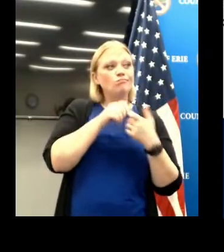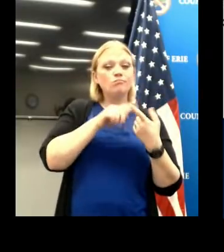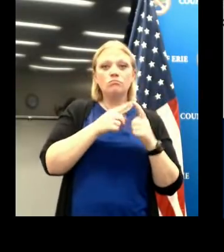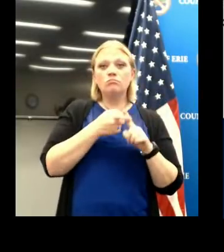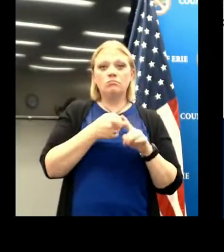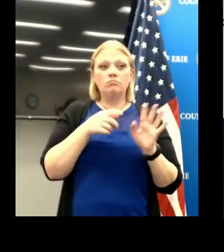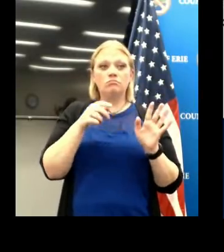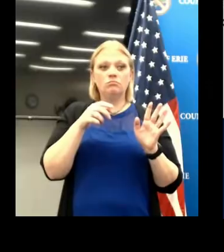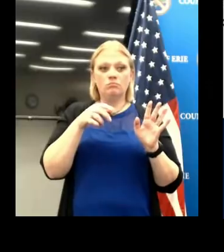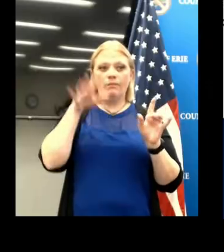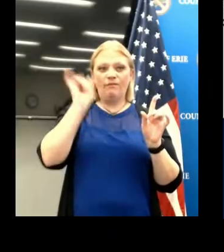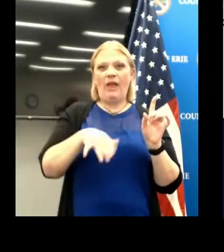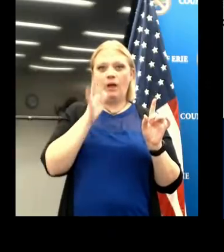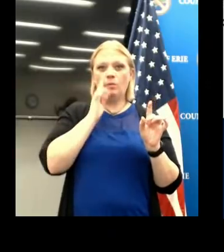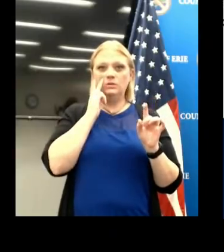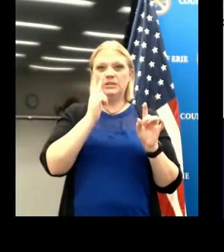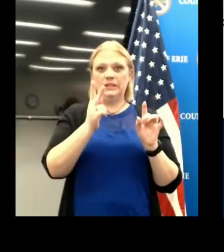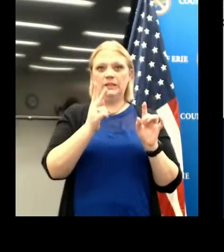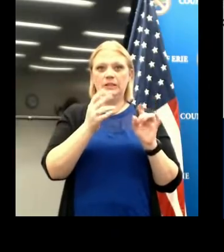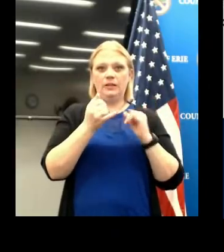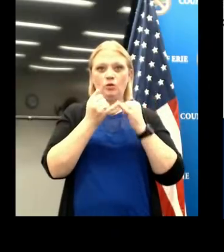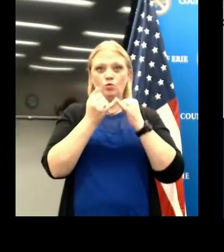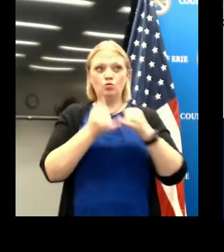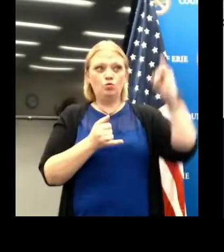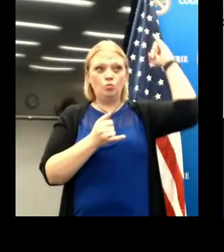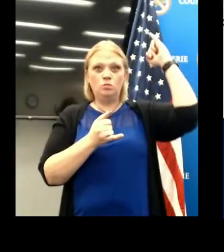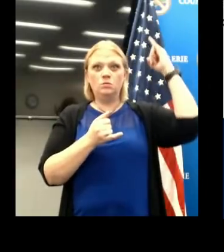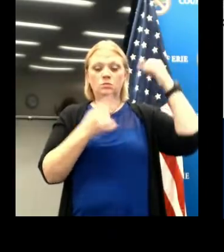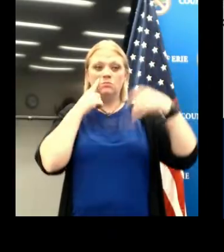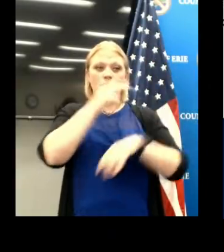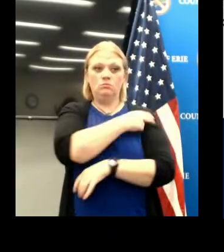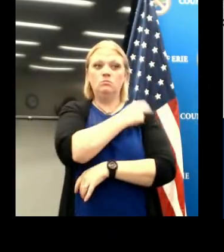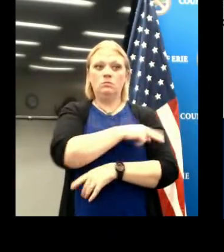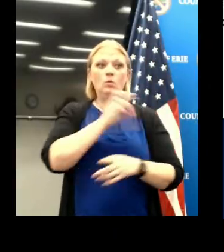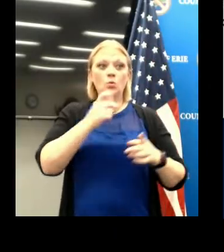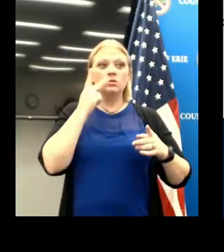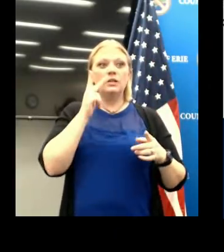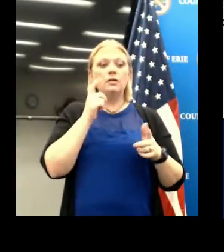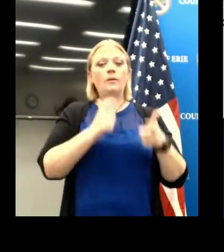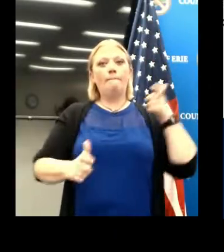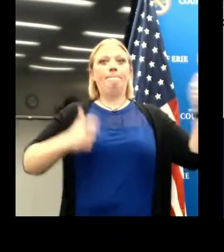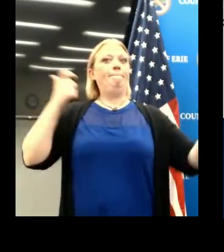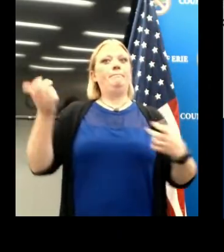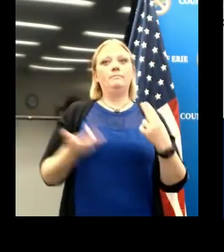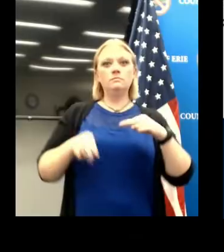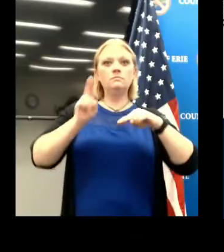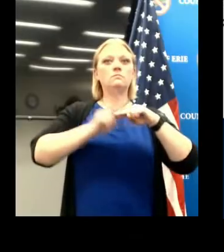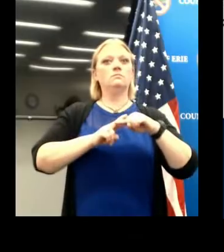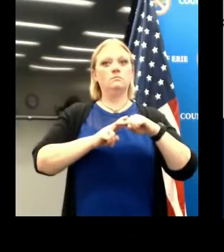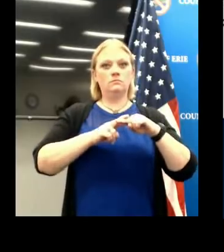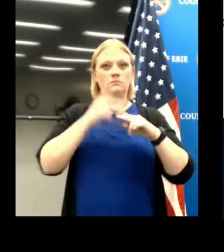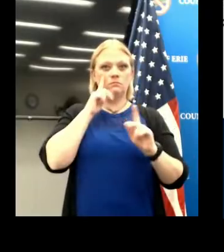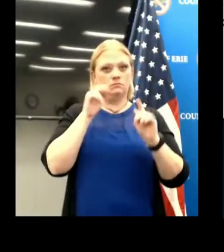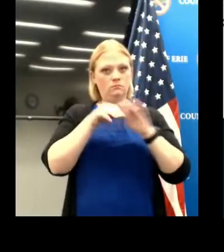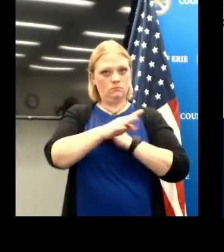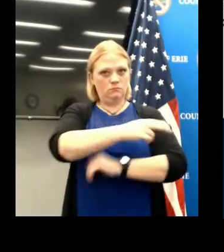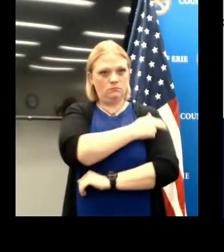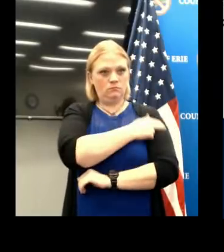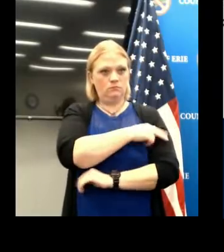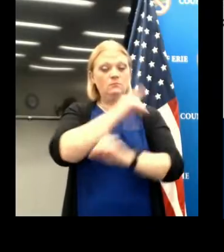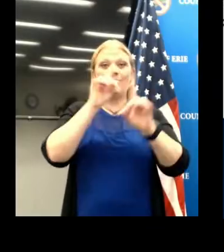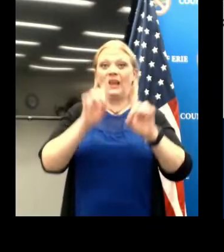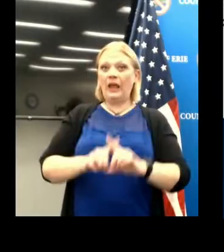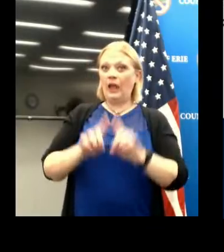is the slope that we will see in the hospitals, and you can see an exponential increase in hospital admissions.